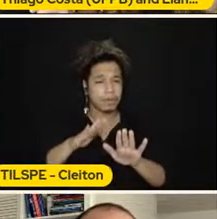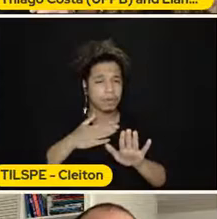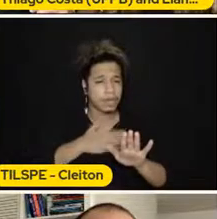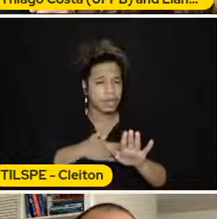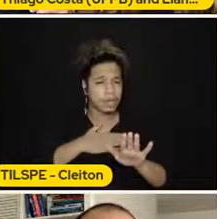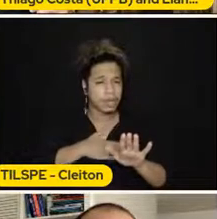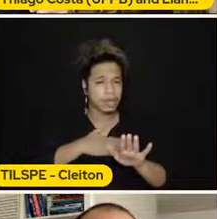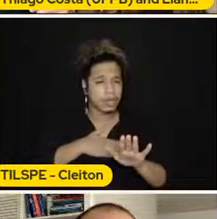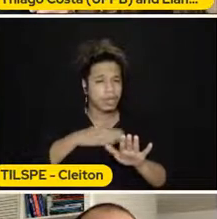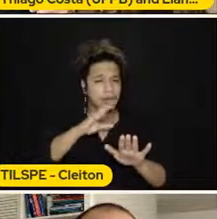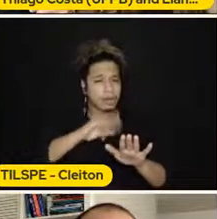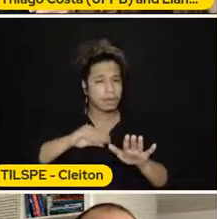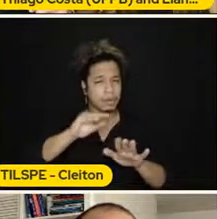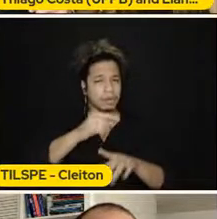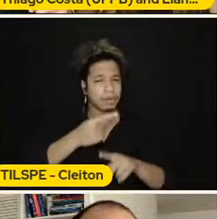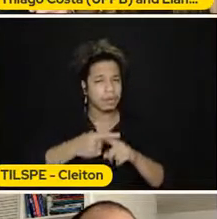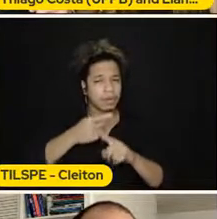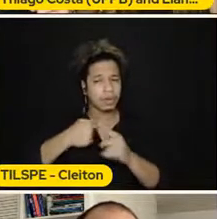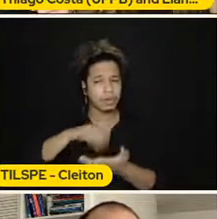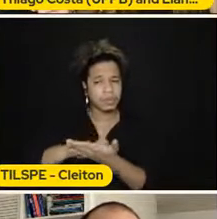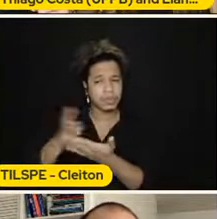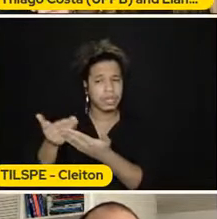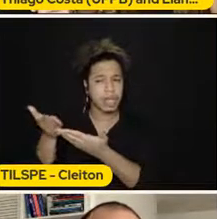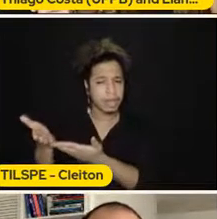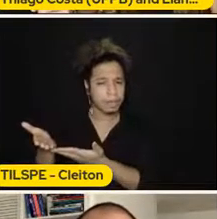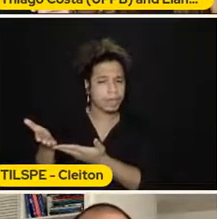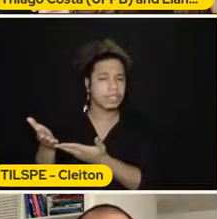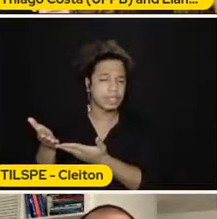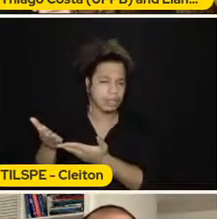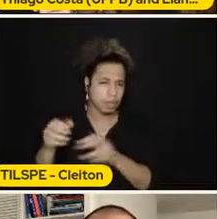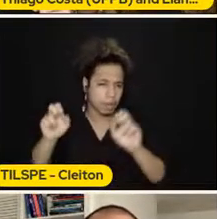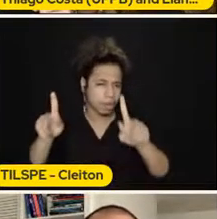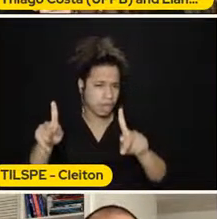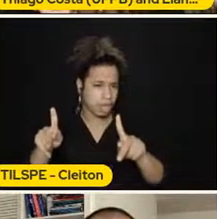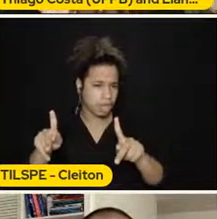slower because of the interpreter? Okay.